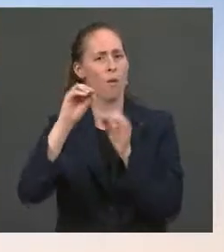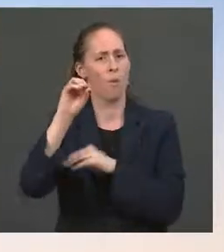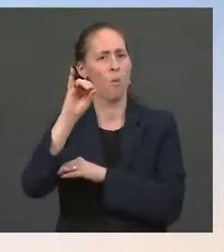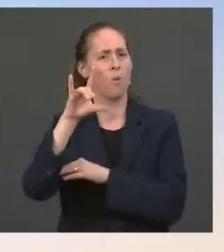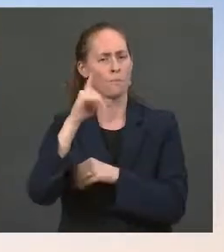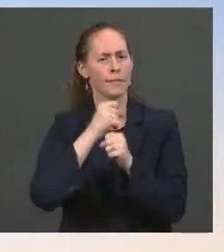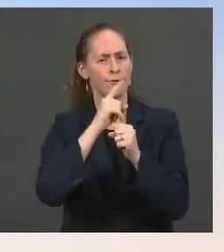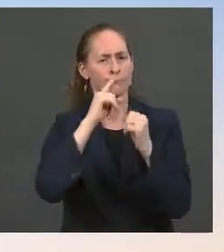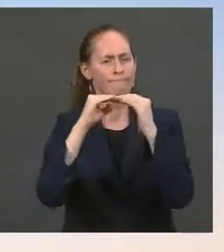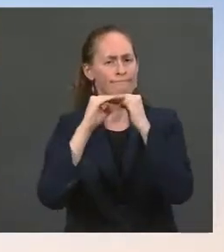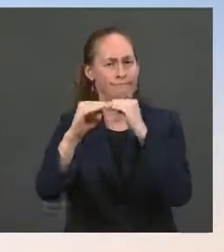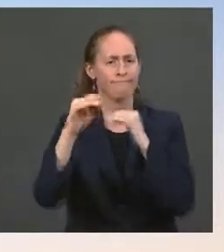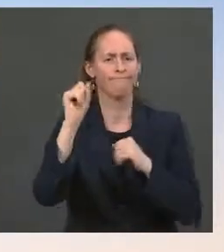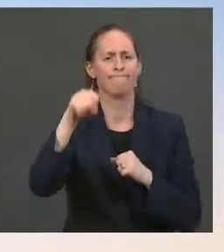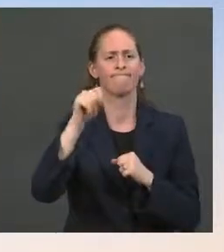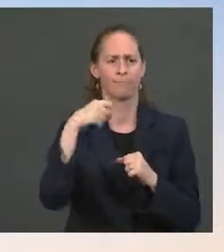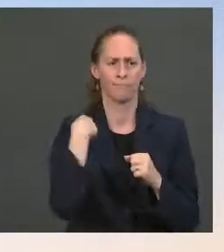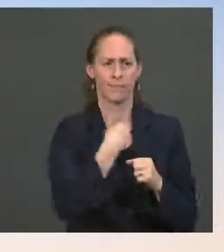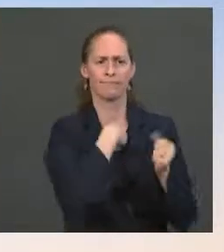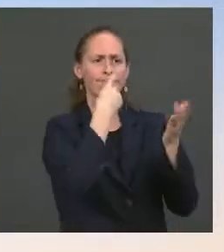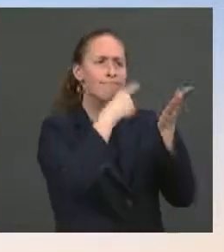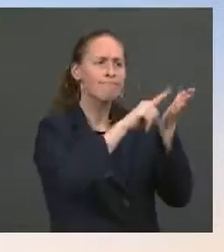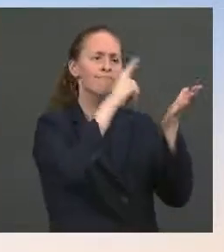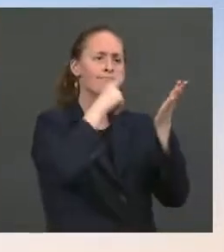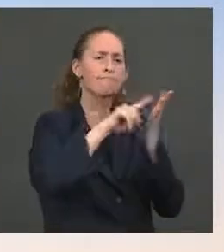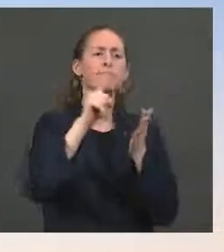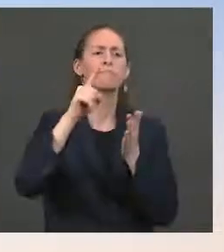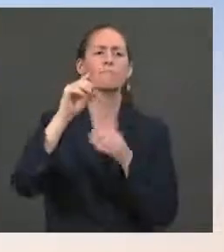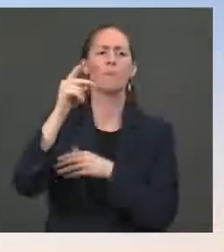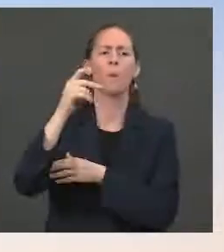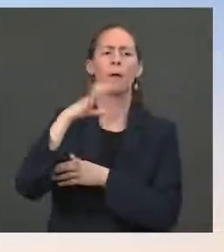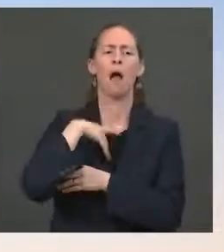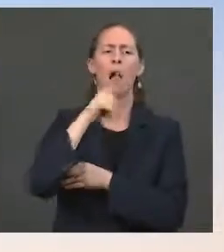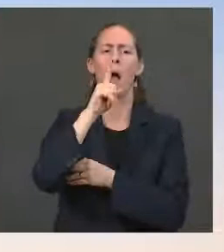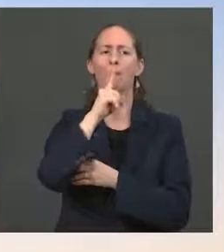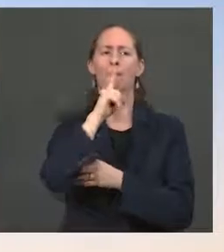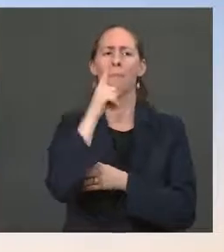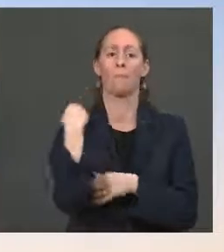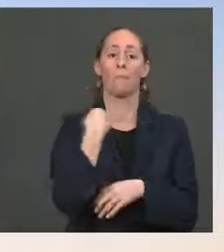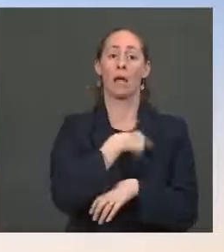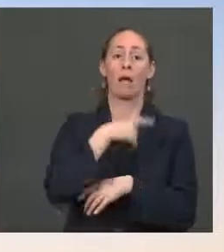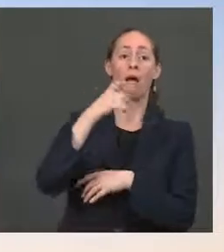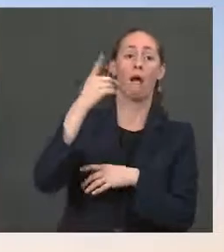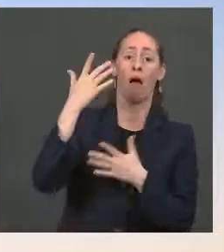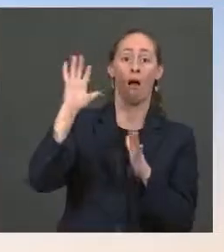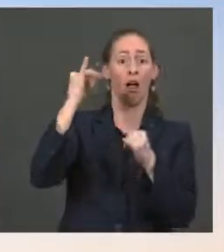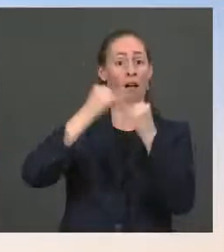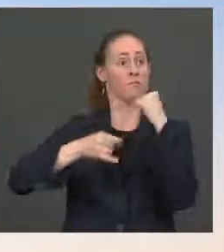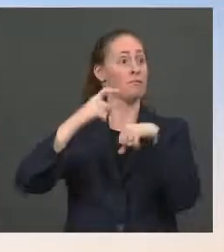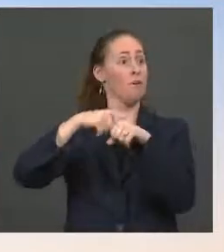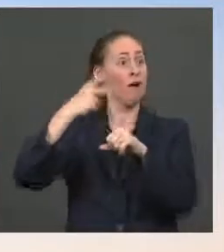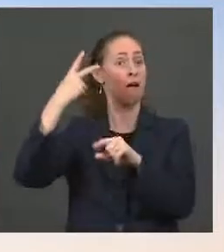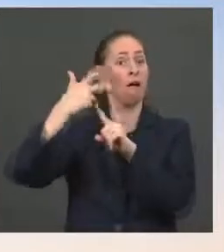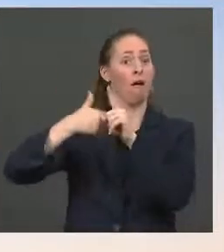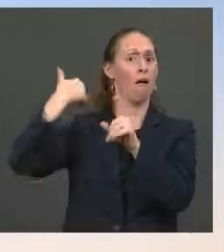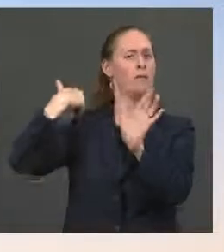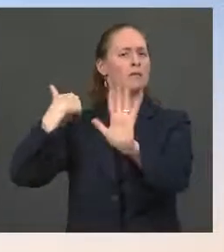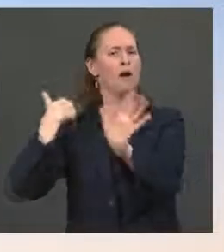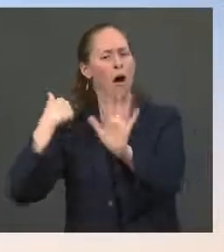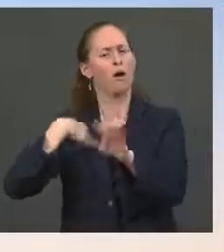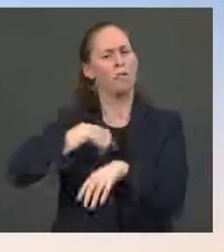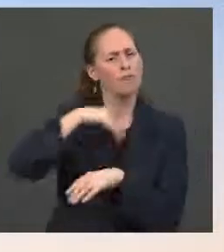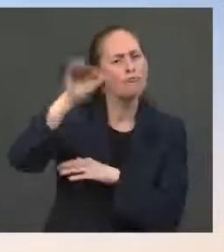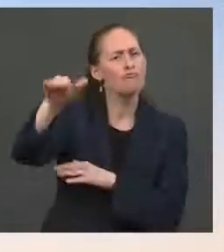regular touch with OPEC, so I didn't mean to convey that we were only in touch months ago. We are in regular touch with members